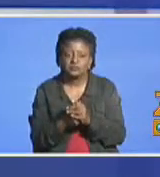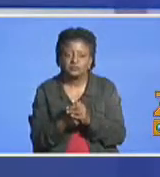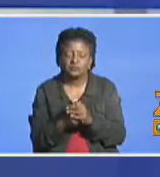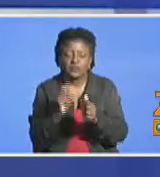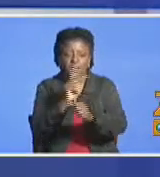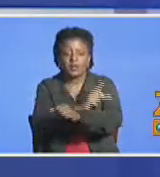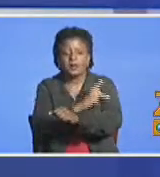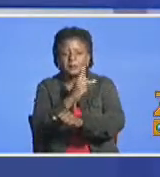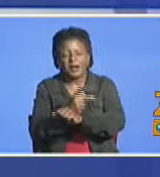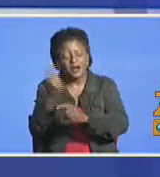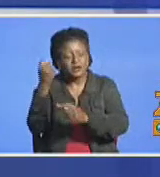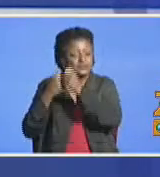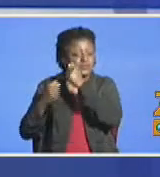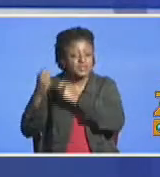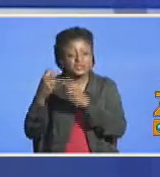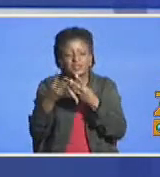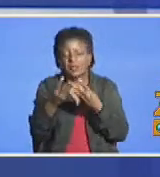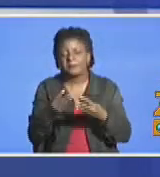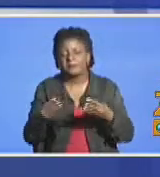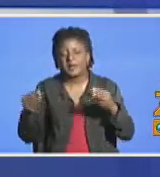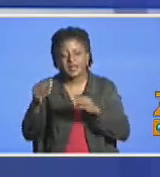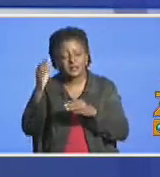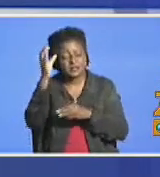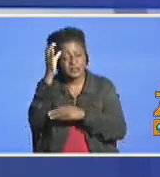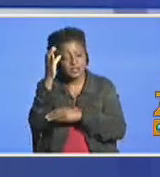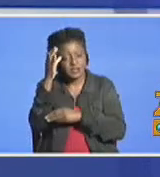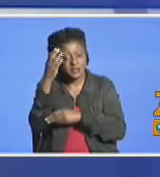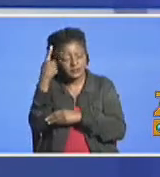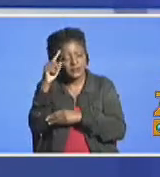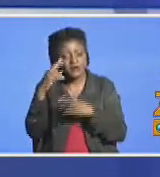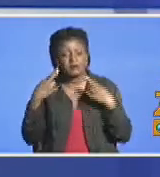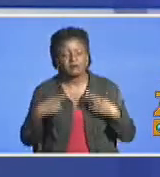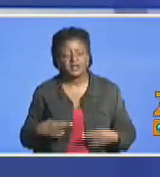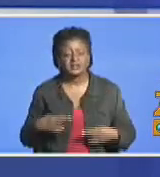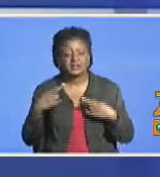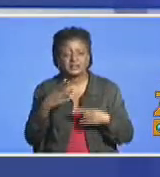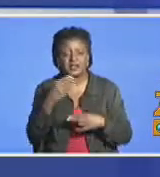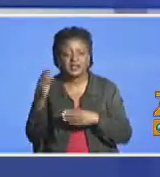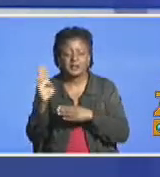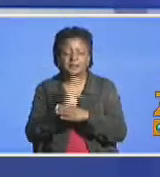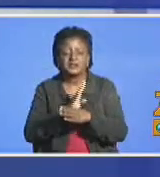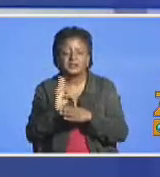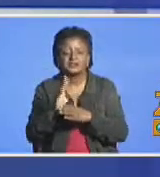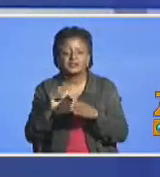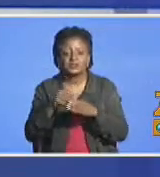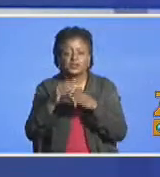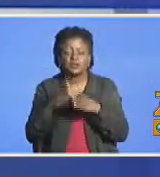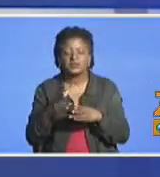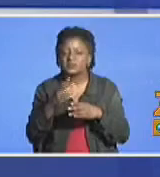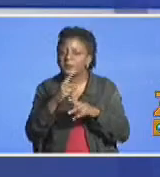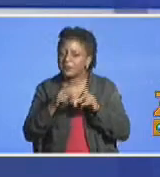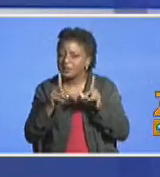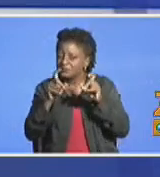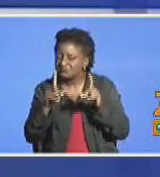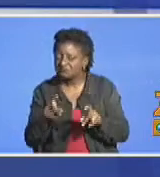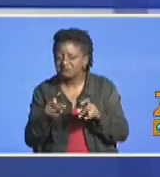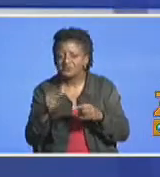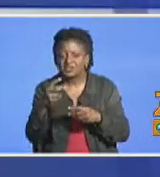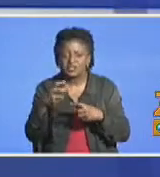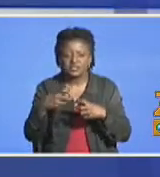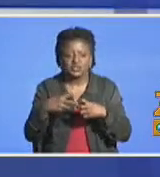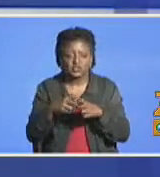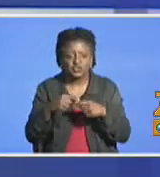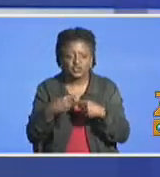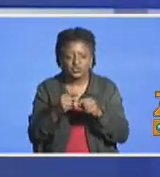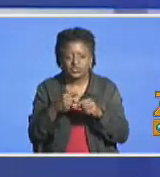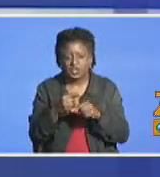power traditionally a main concern for residents and business owners, but are generator providers equipped to handle the busy hurricane